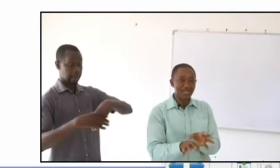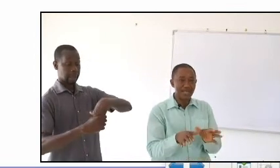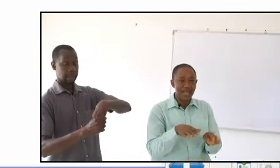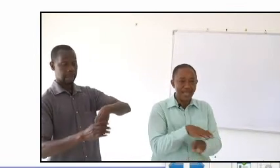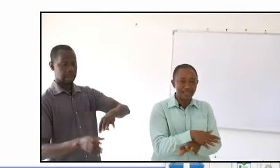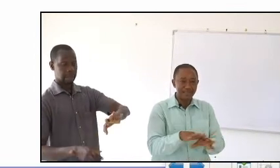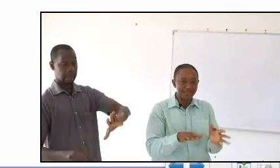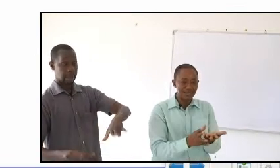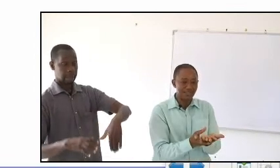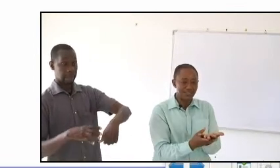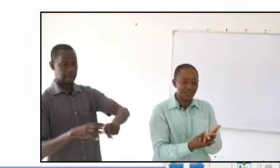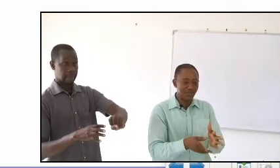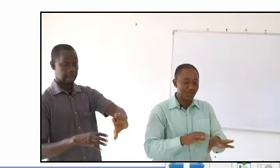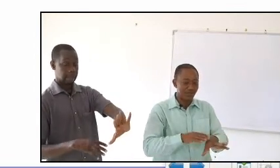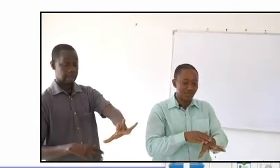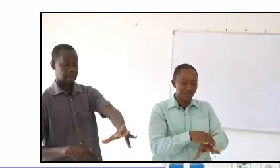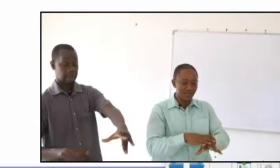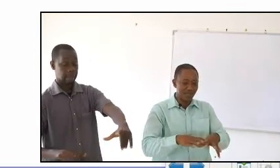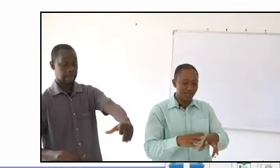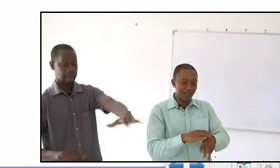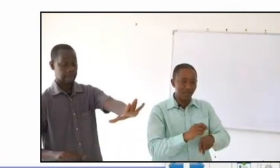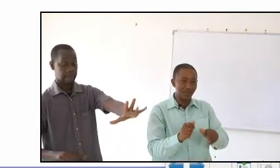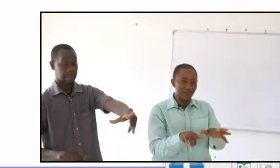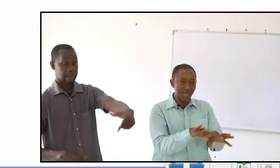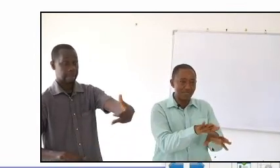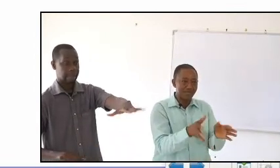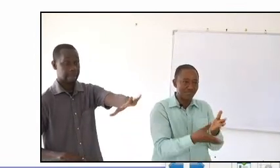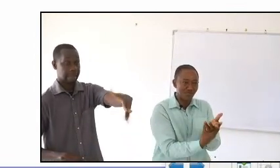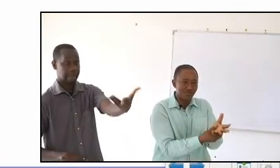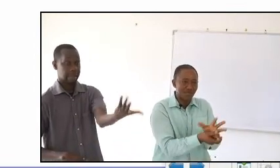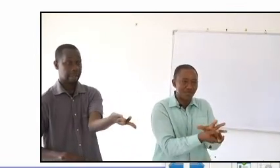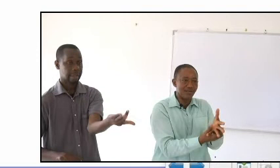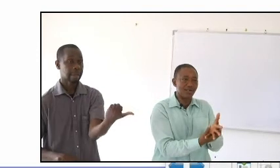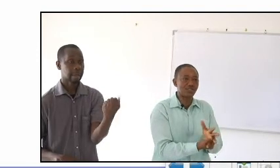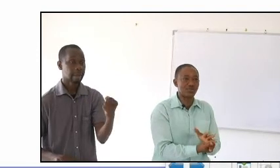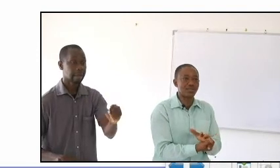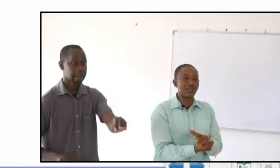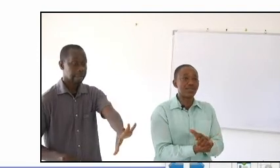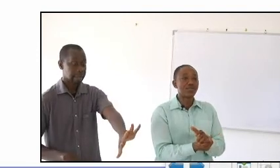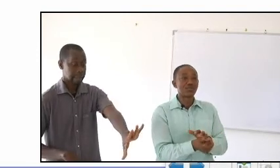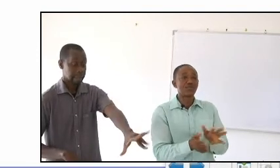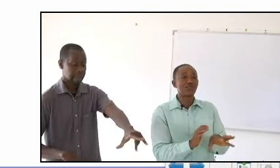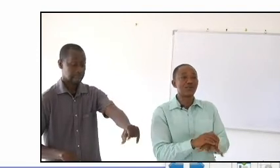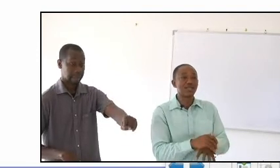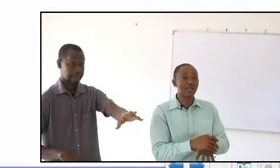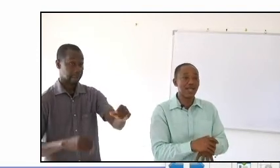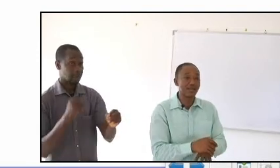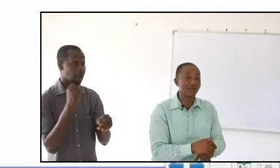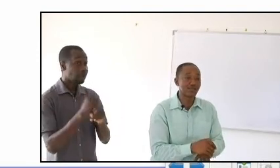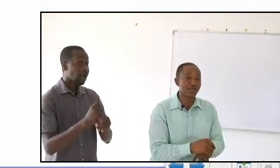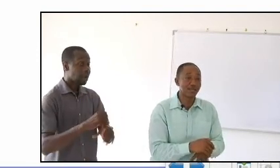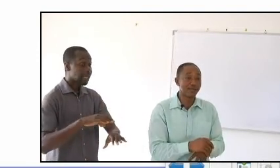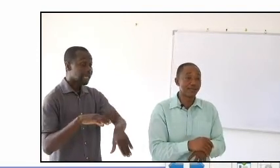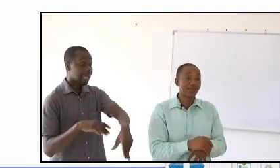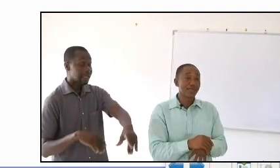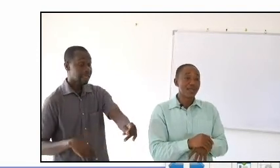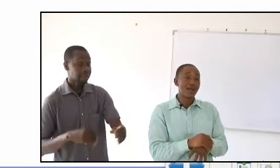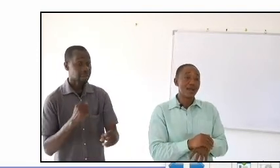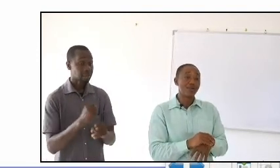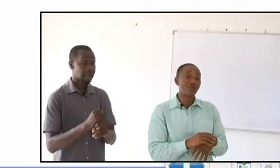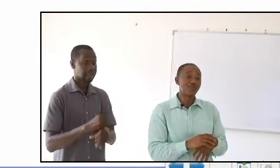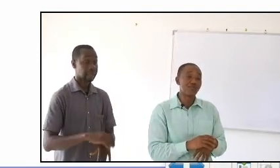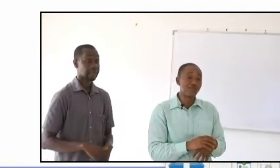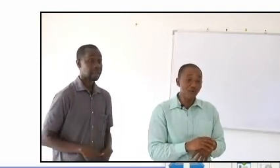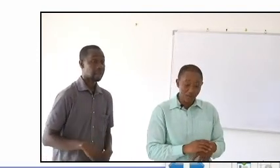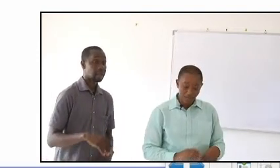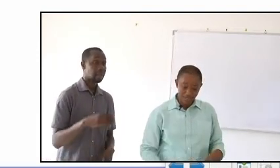bones glide, they simply glide and moving around each other. So they form the gliding joint there.